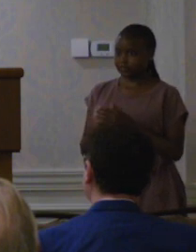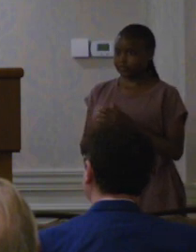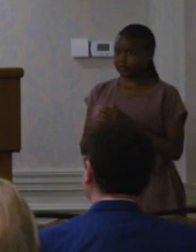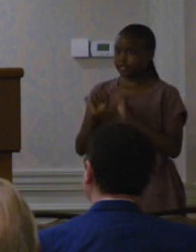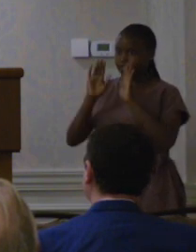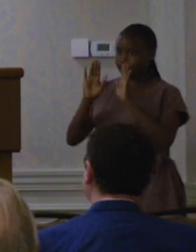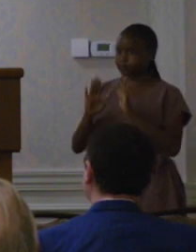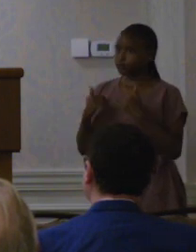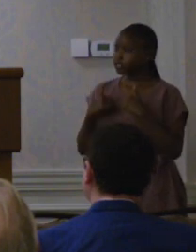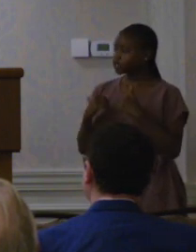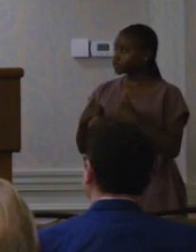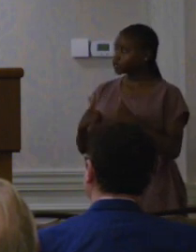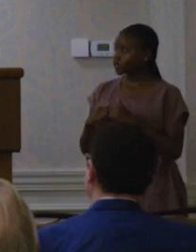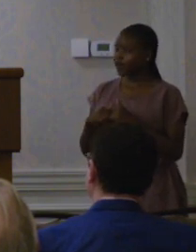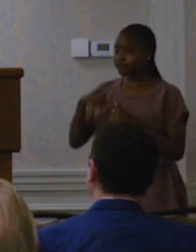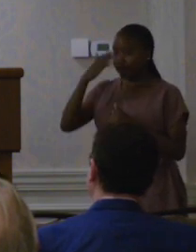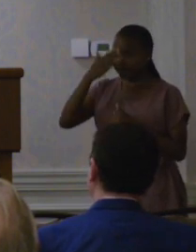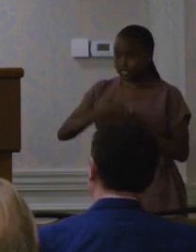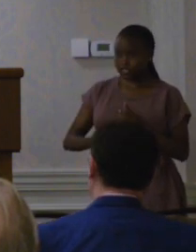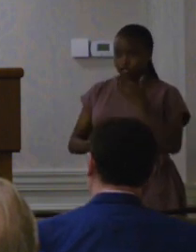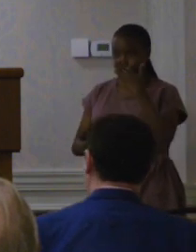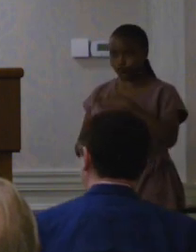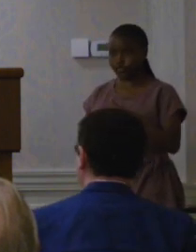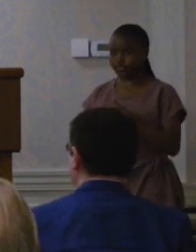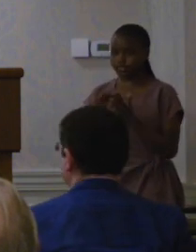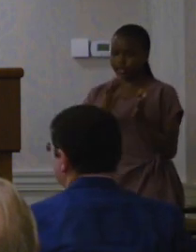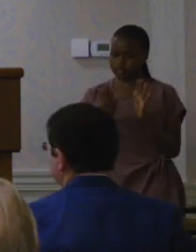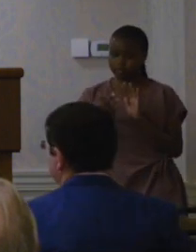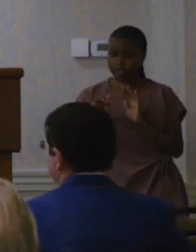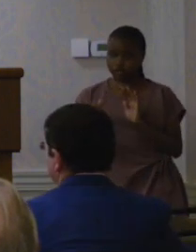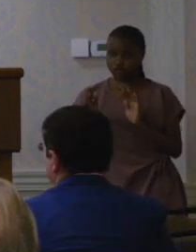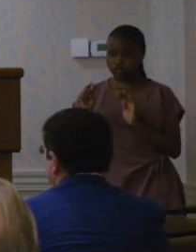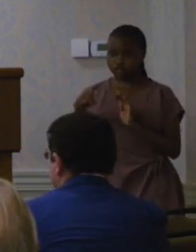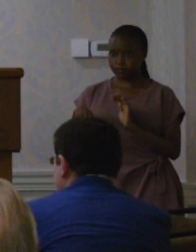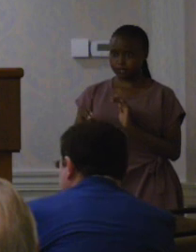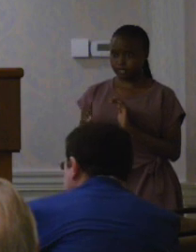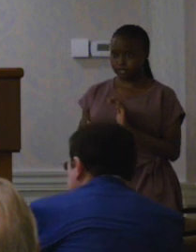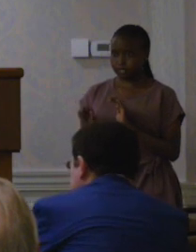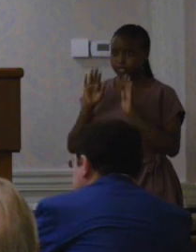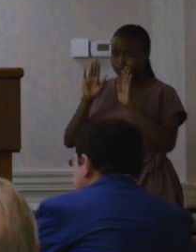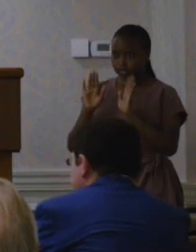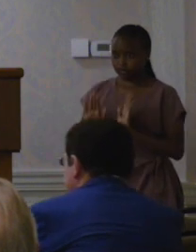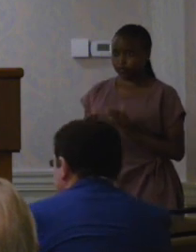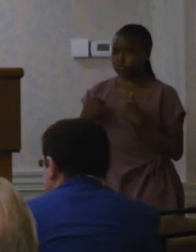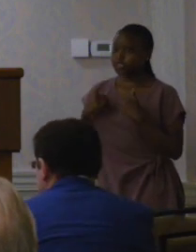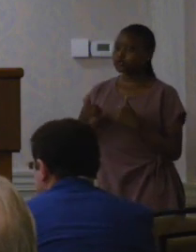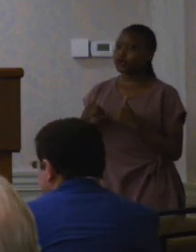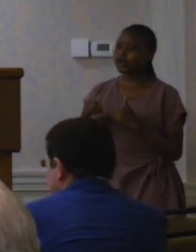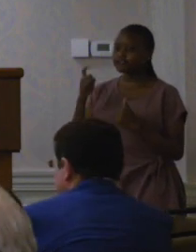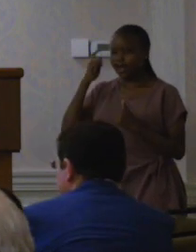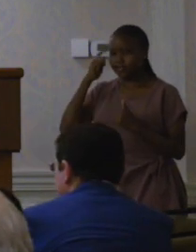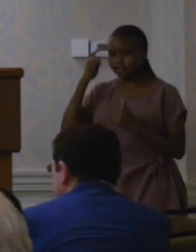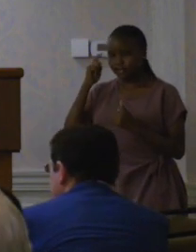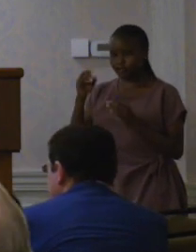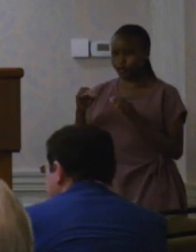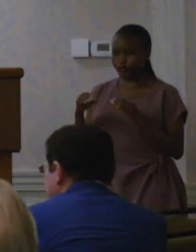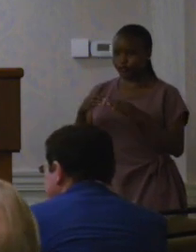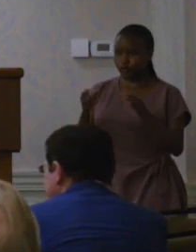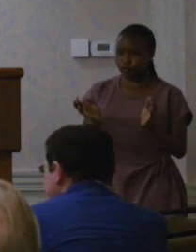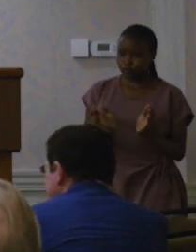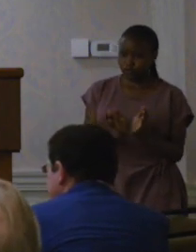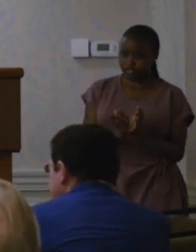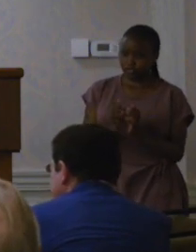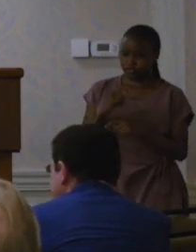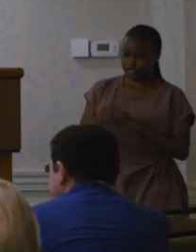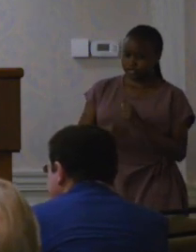it's important to have a face-to-face aspect to it. It's important to have a sense of community within such